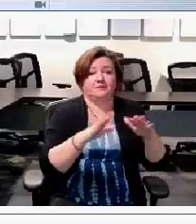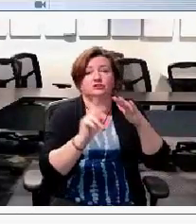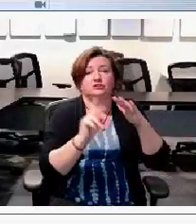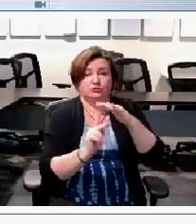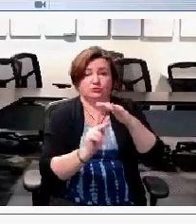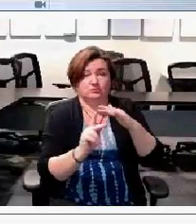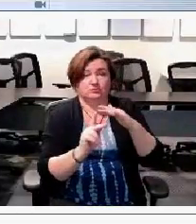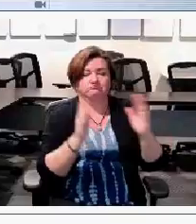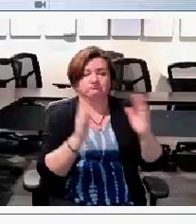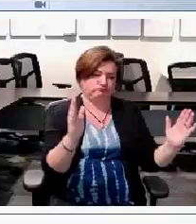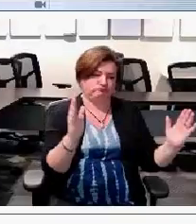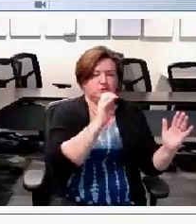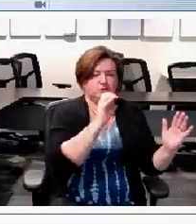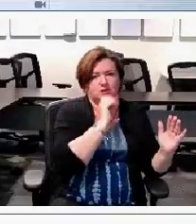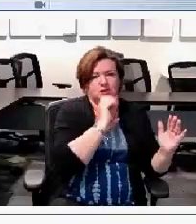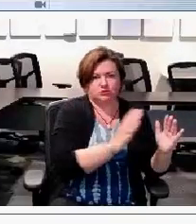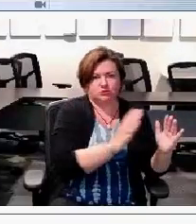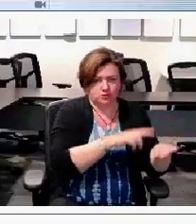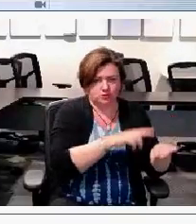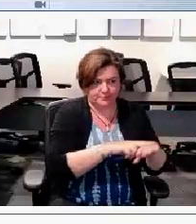that's the age range that we're typically working with.